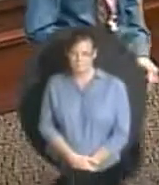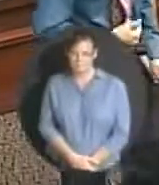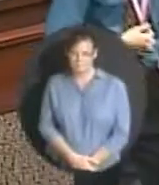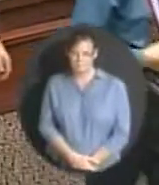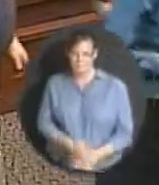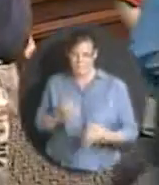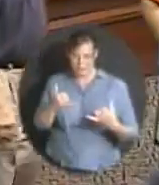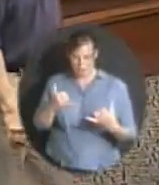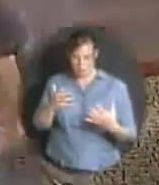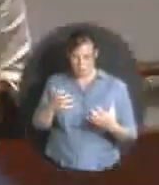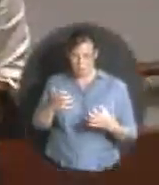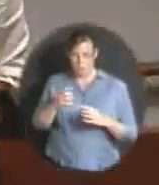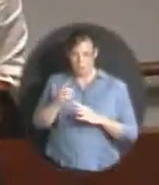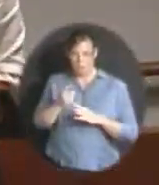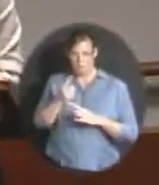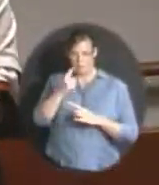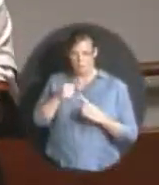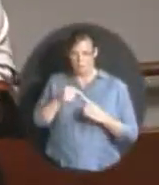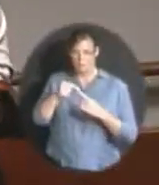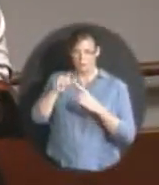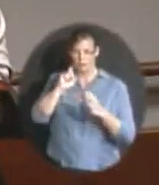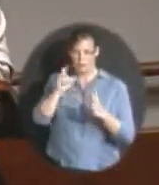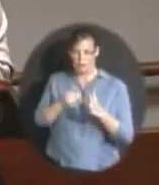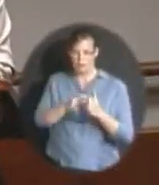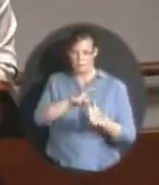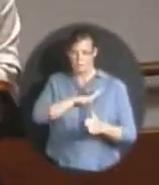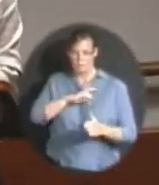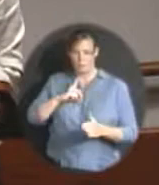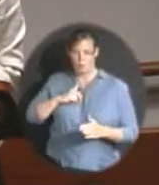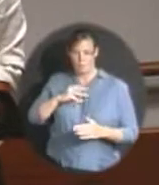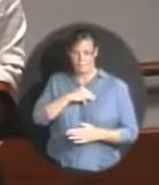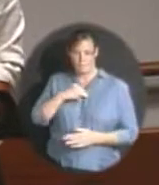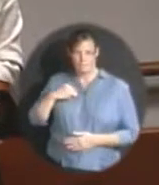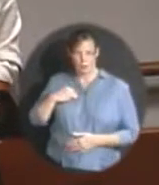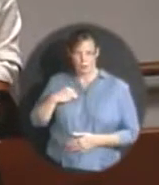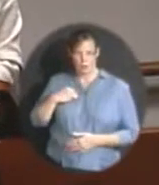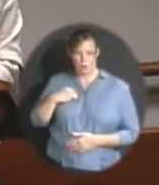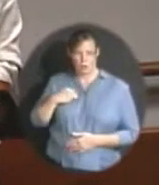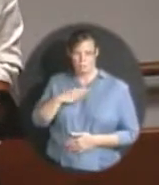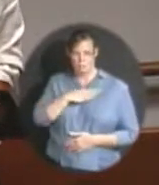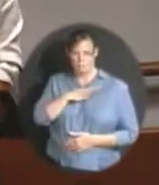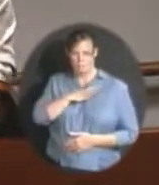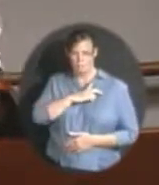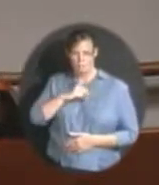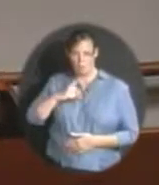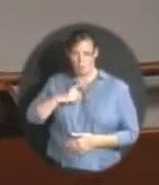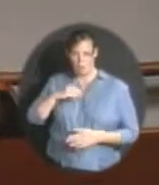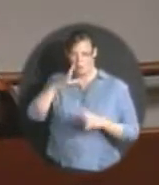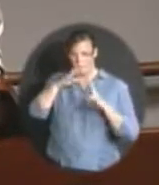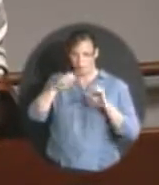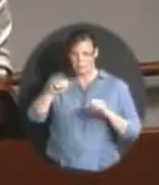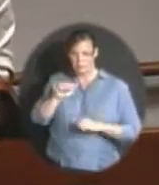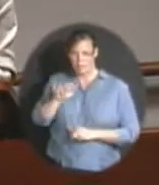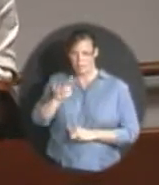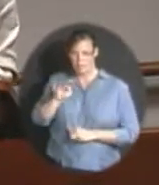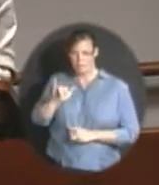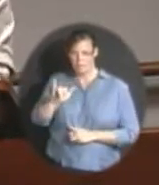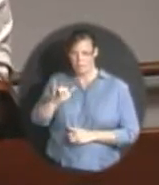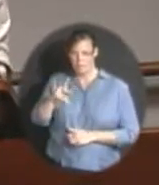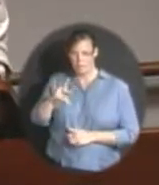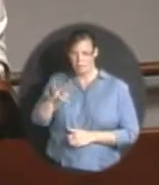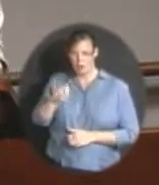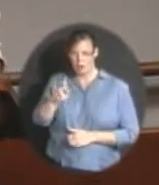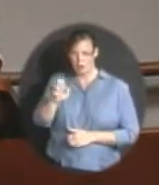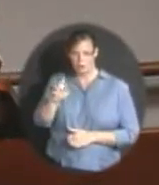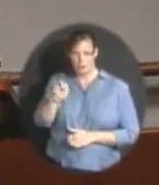And now we'd like to take a moment for a special recognition of a Board of Education member. Board President Amy Martin, if you'd come to the podium to honor Harlan Parker,